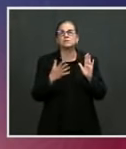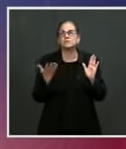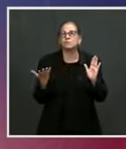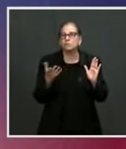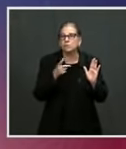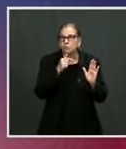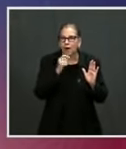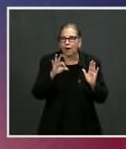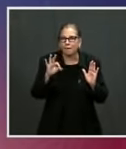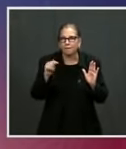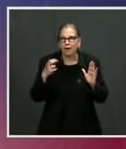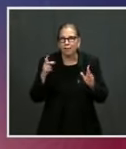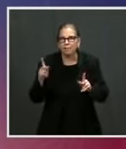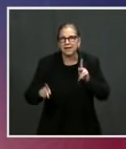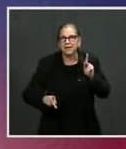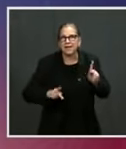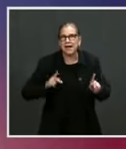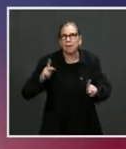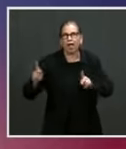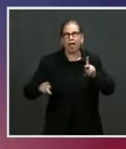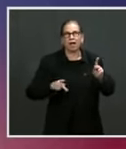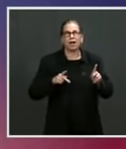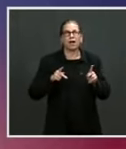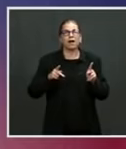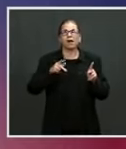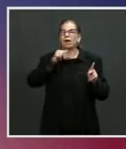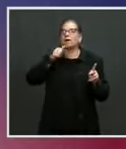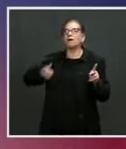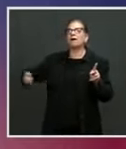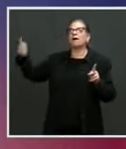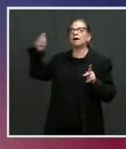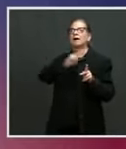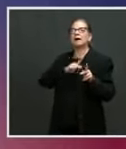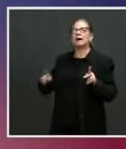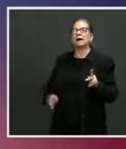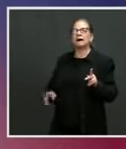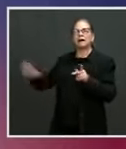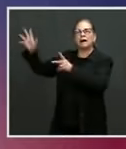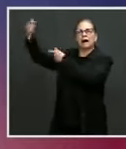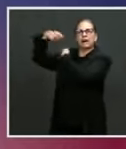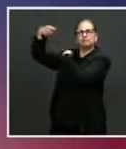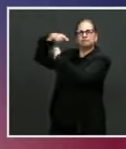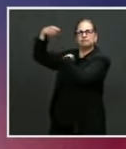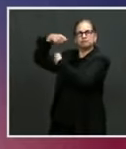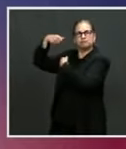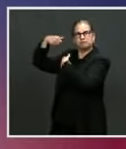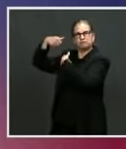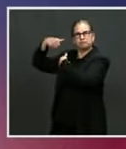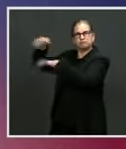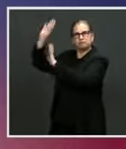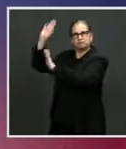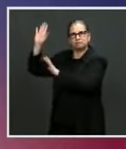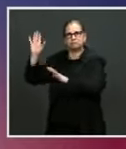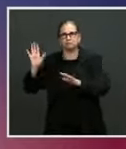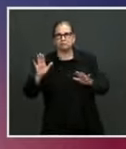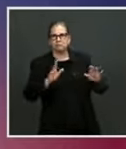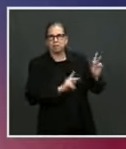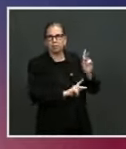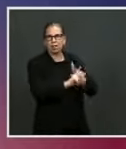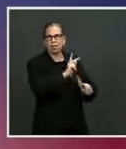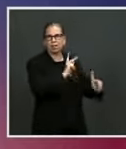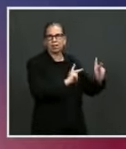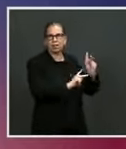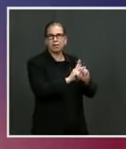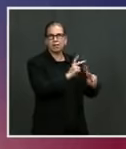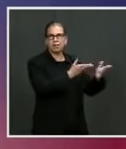the rule of monarchs. Not the rule of the moneyed. Not the rule of the mighty. Literally, the rule